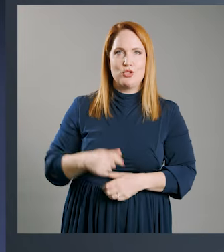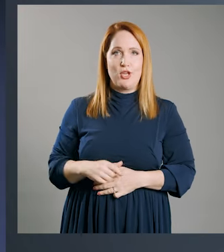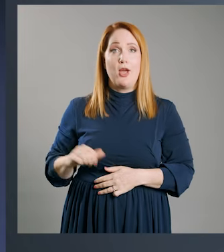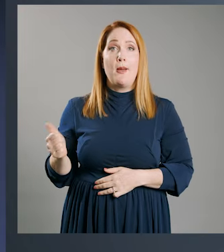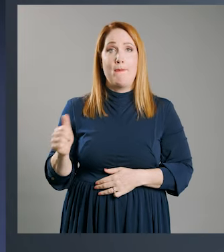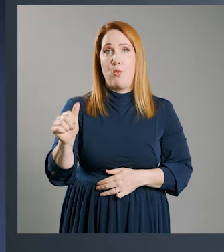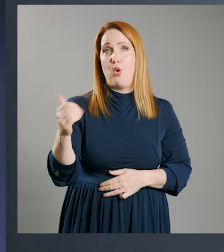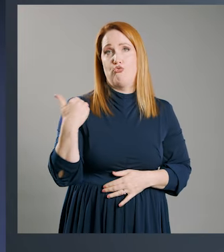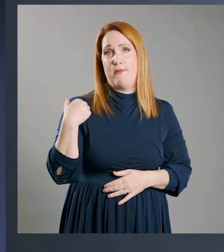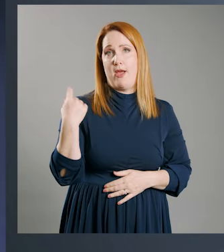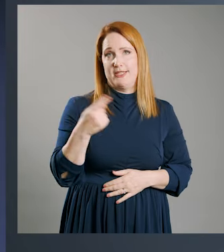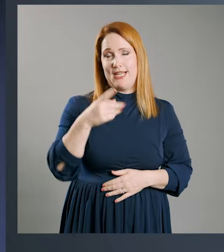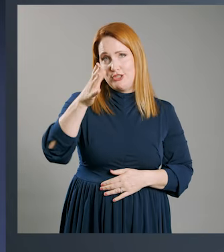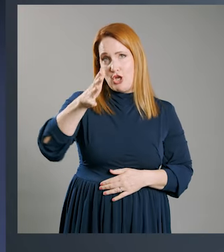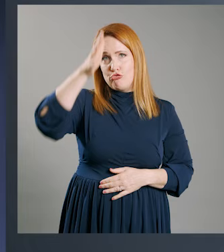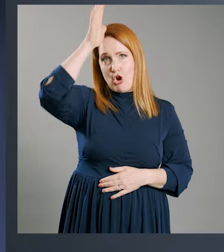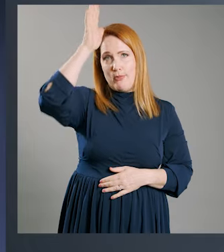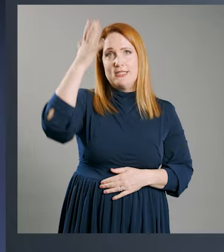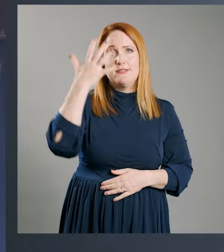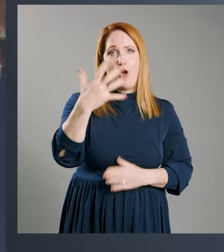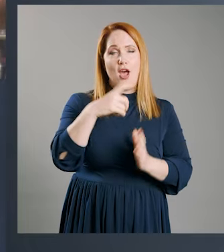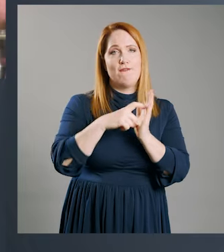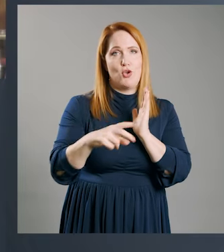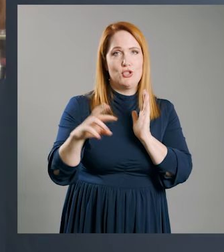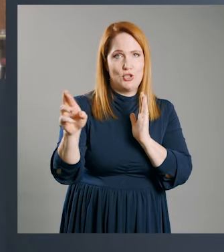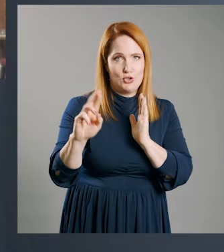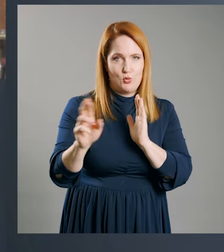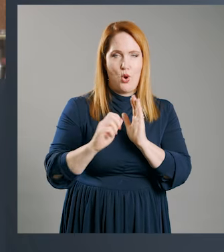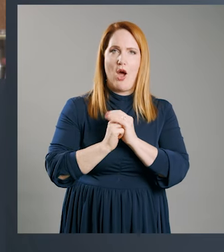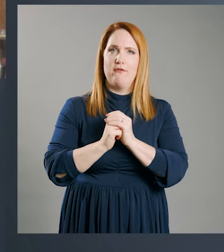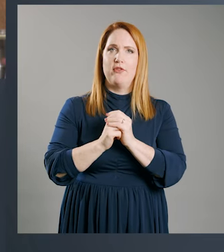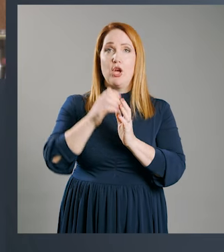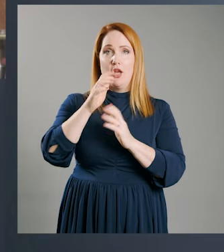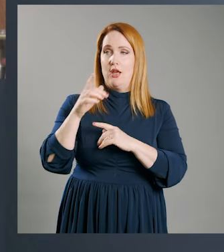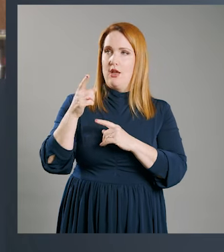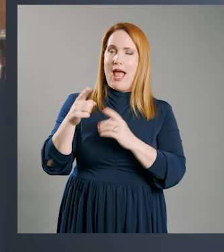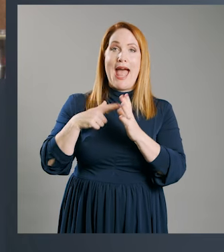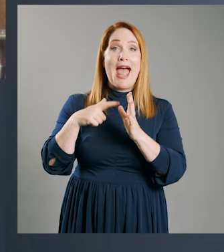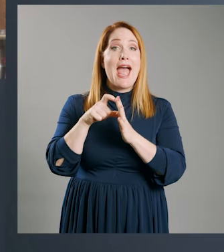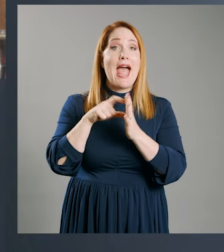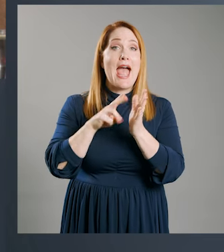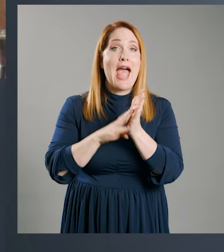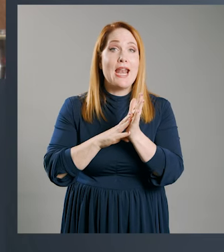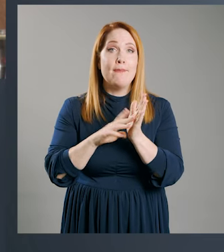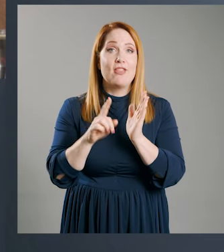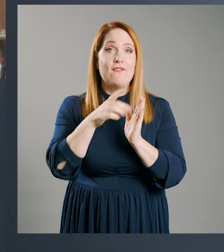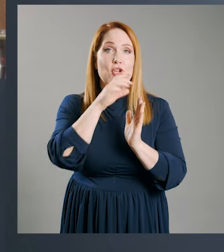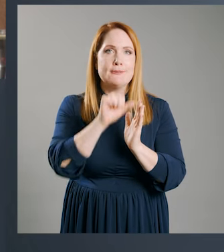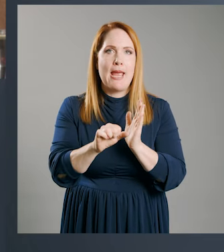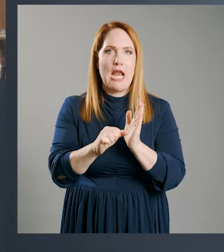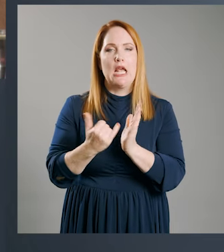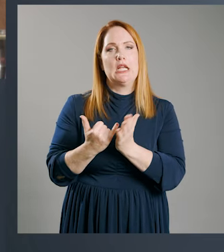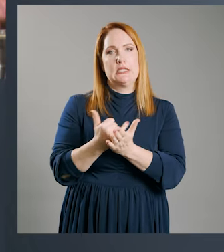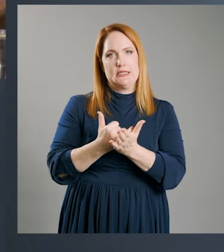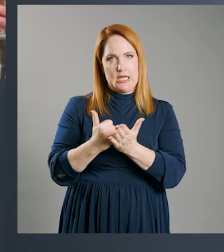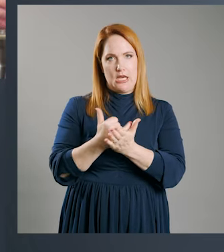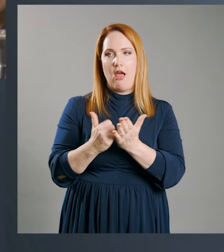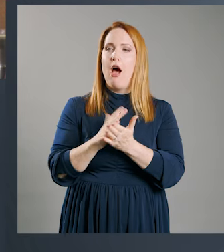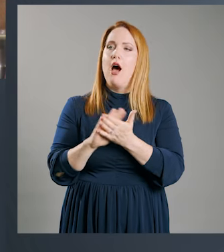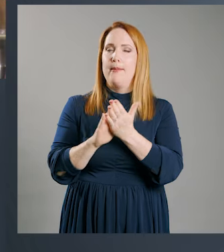Paul reminds us of that in Romans 5, verse 12. When Adam sinned, sin entered the world. Adam's sin brought death,